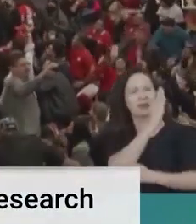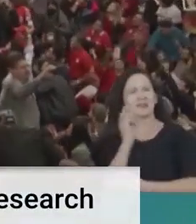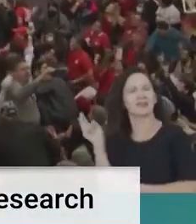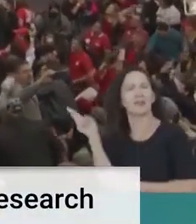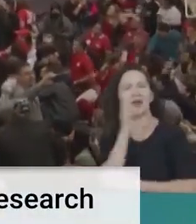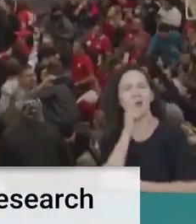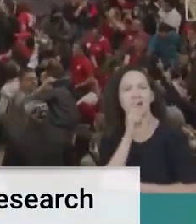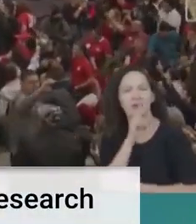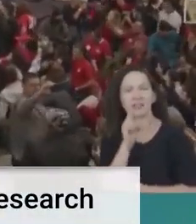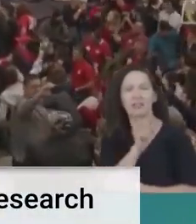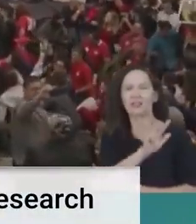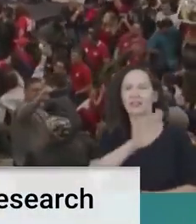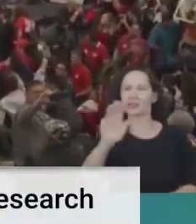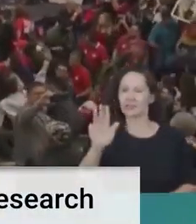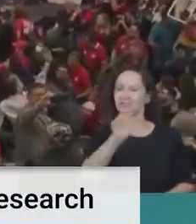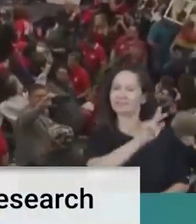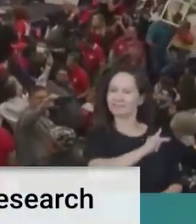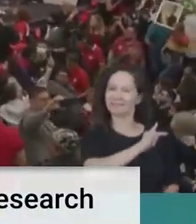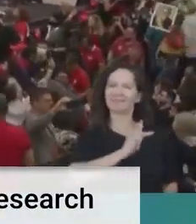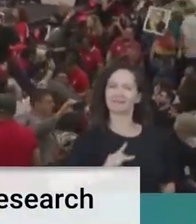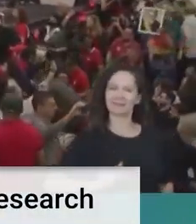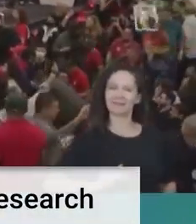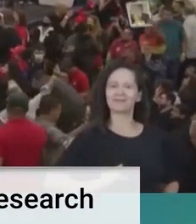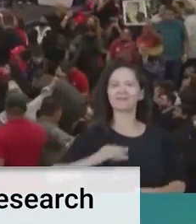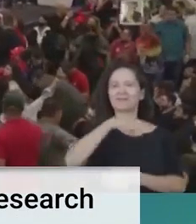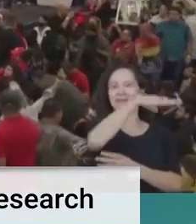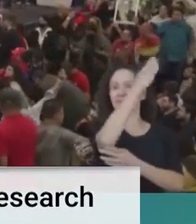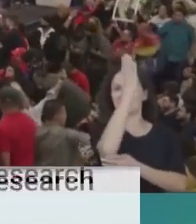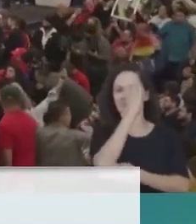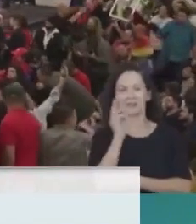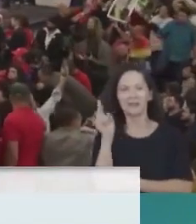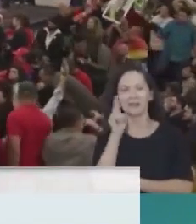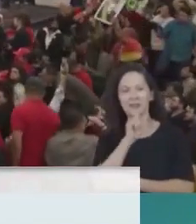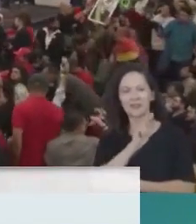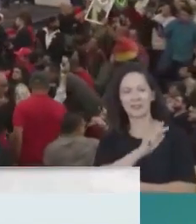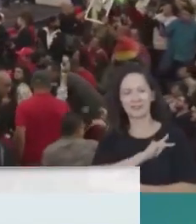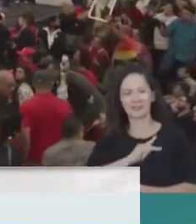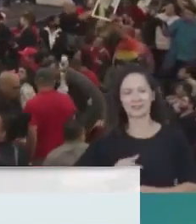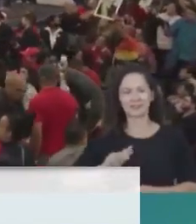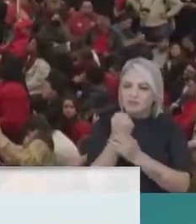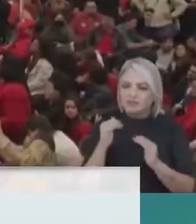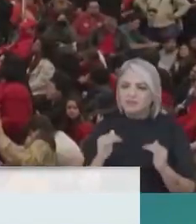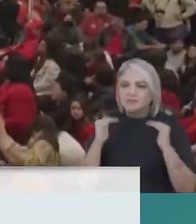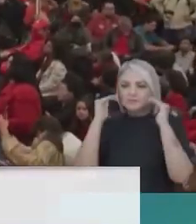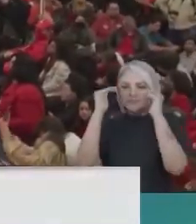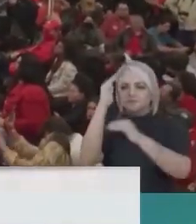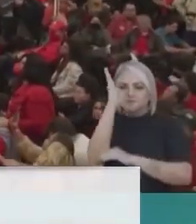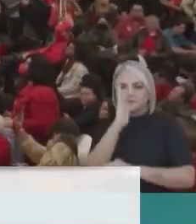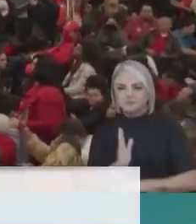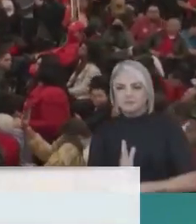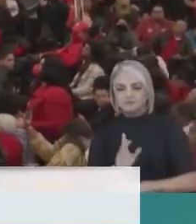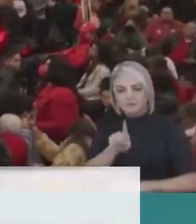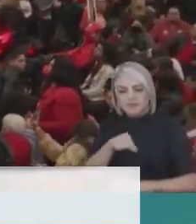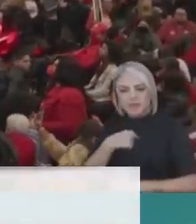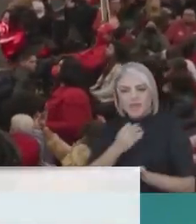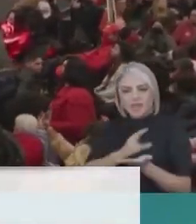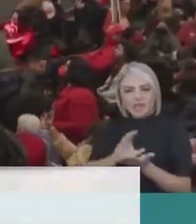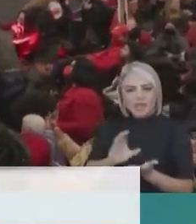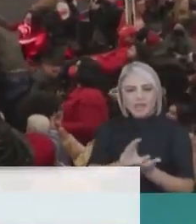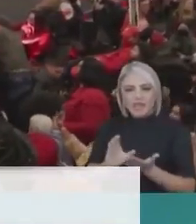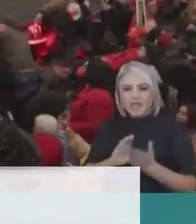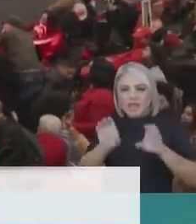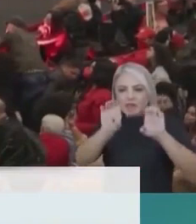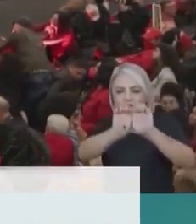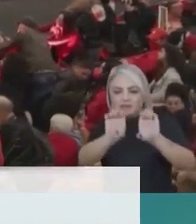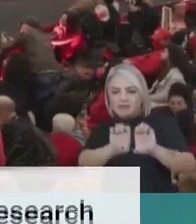elect Lula, but also to get an impeachment proof majority in the legislature. Because what